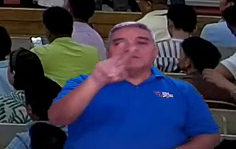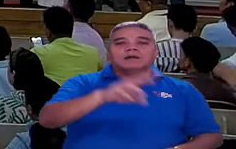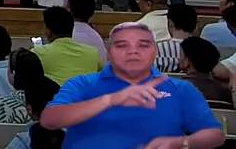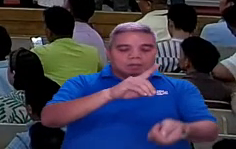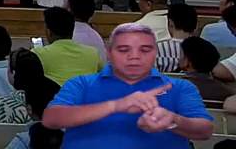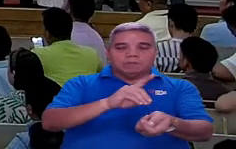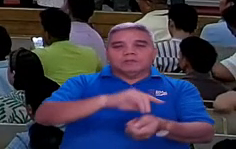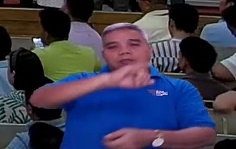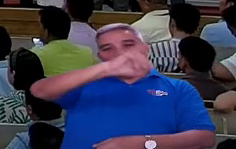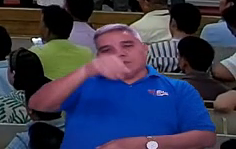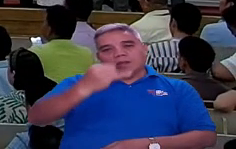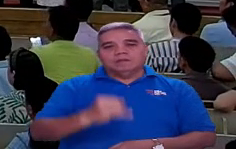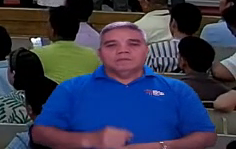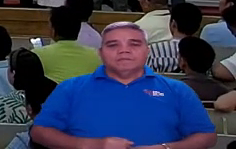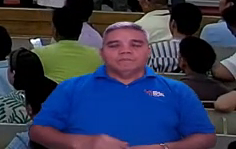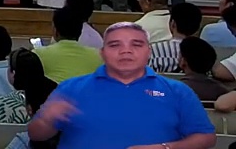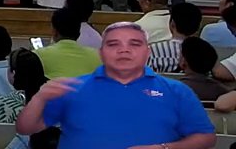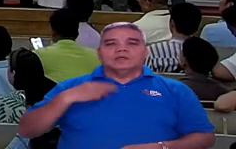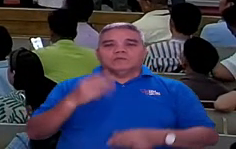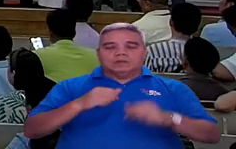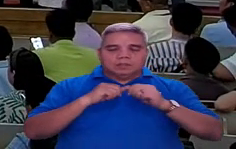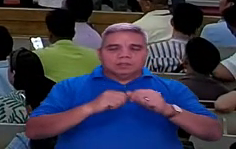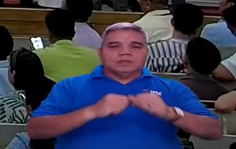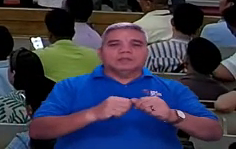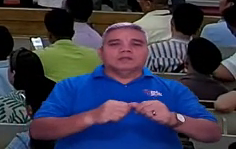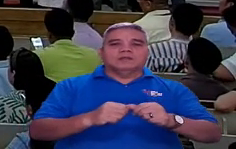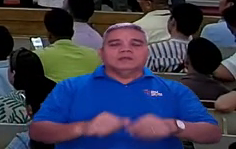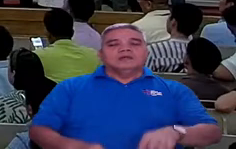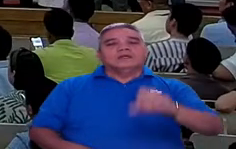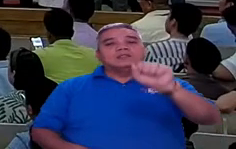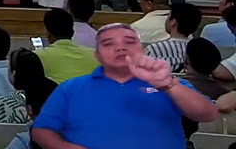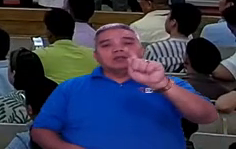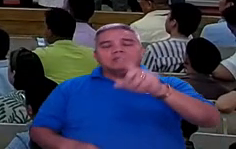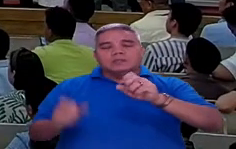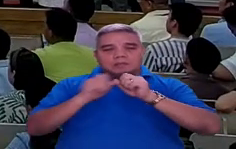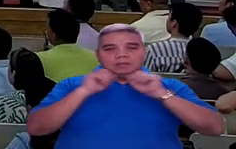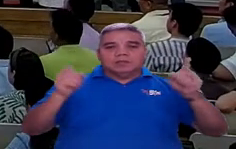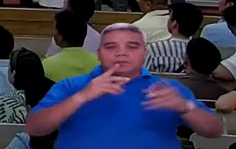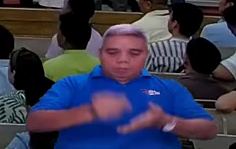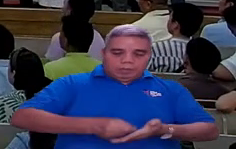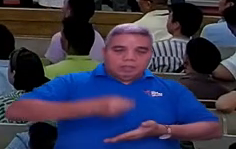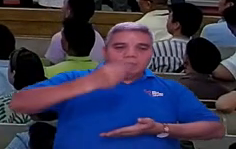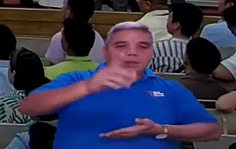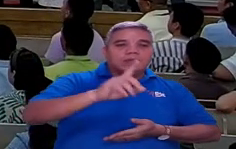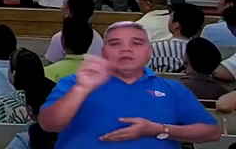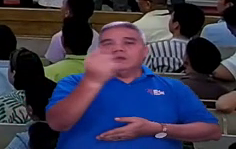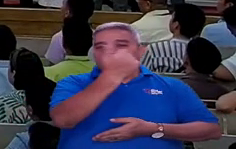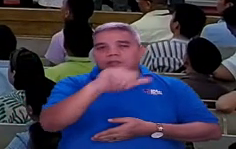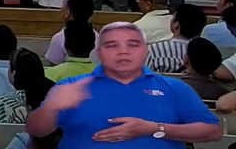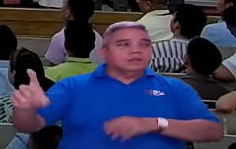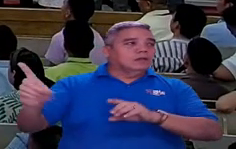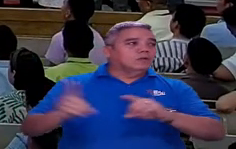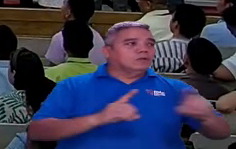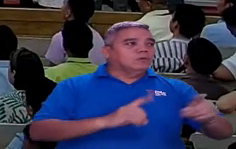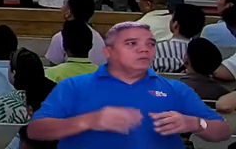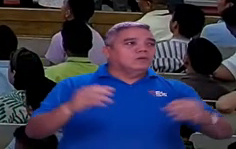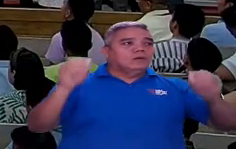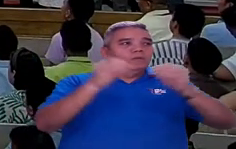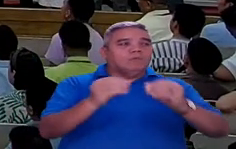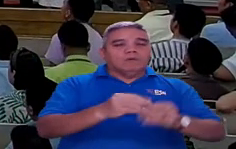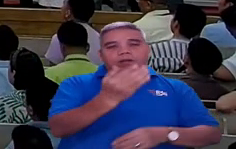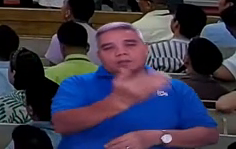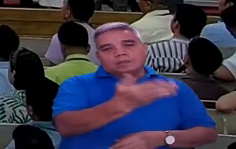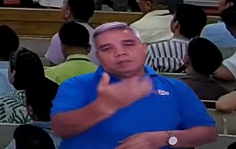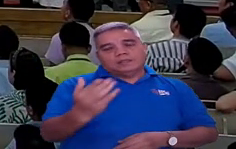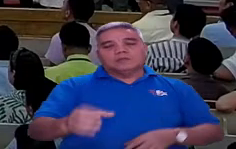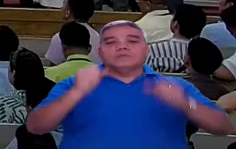Pastor Gisalva. So, ato lang ning gipadayon. Then, strategic giving. You can be able to do extra things, other